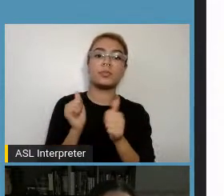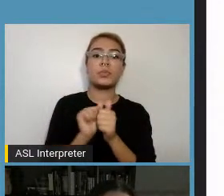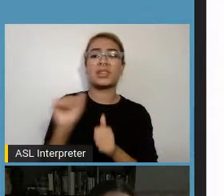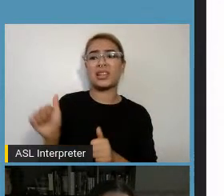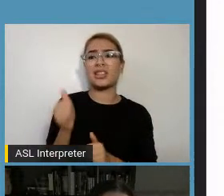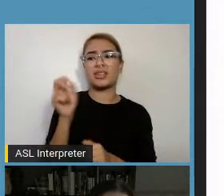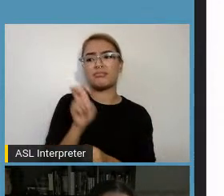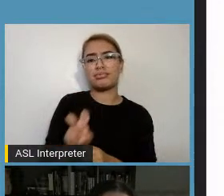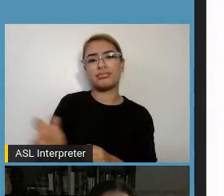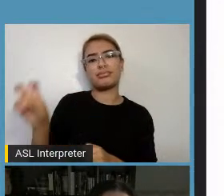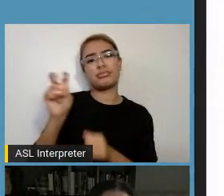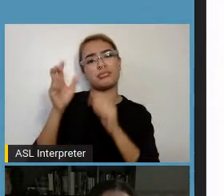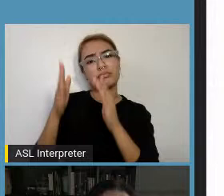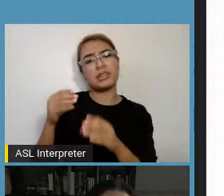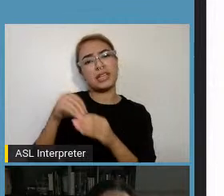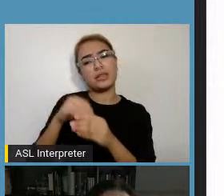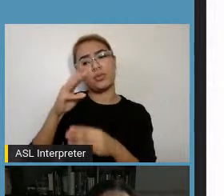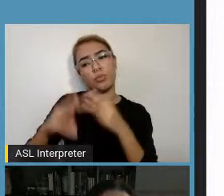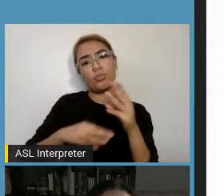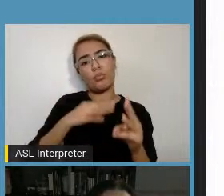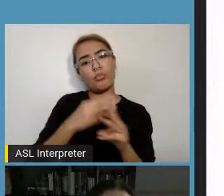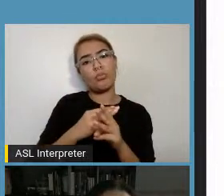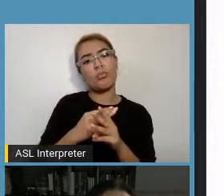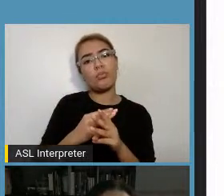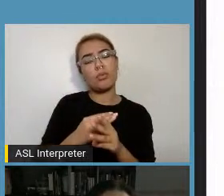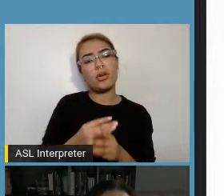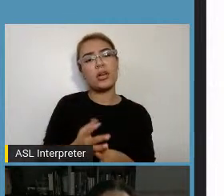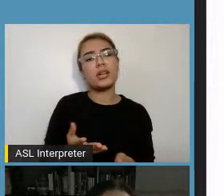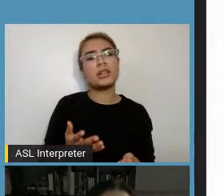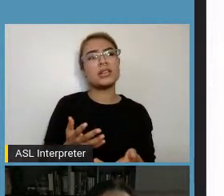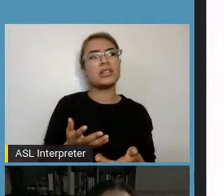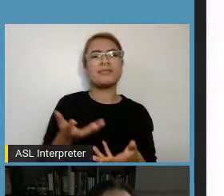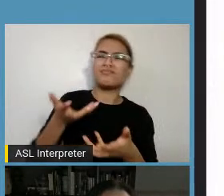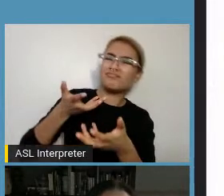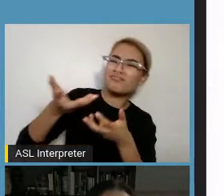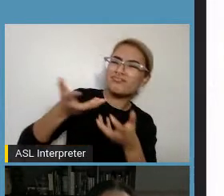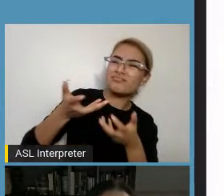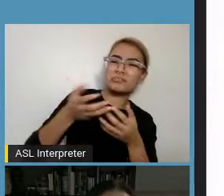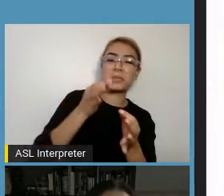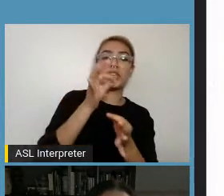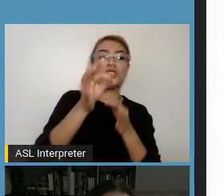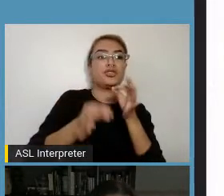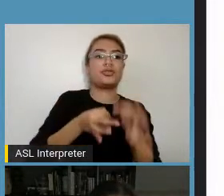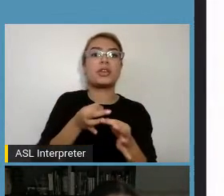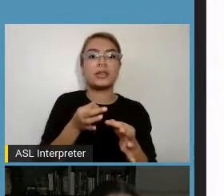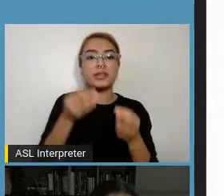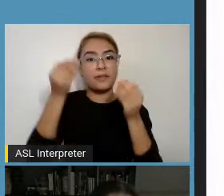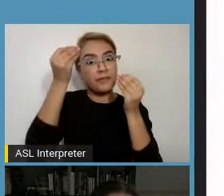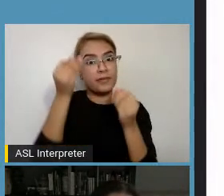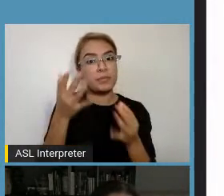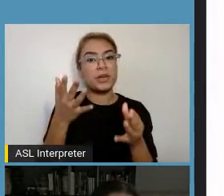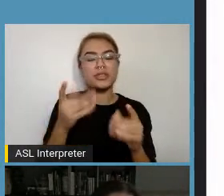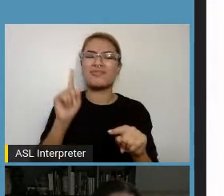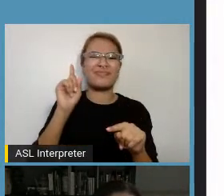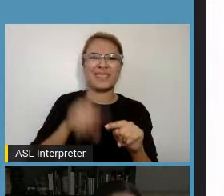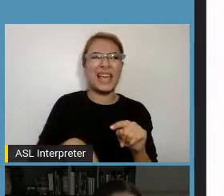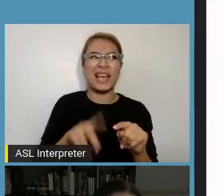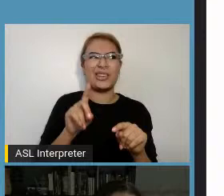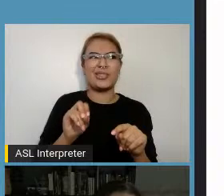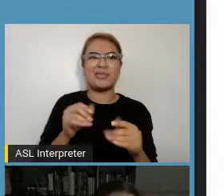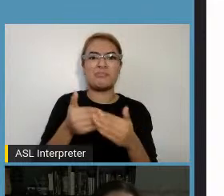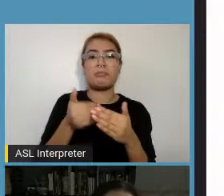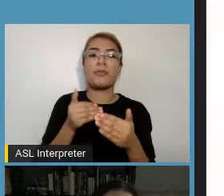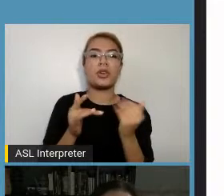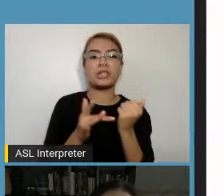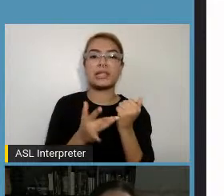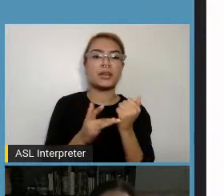explorers around the world, and the exchange of knowledge that also was not a possibility before